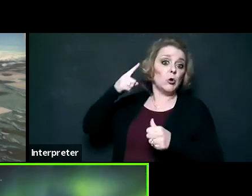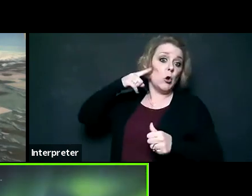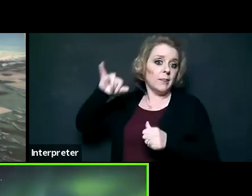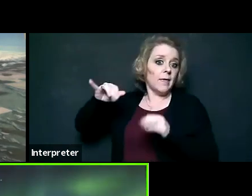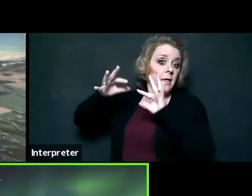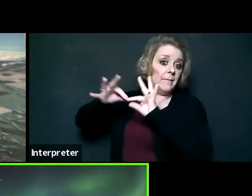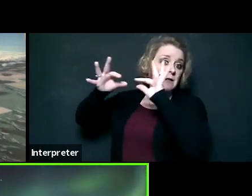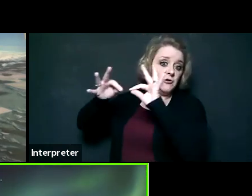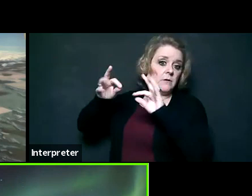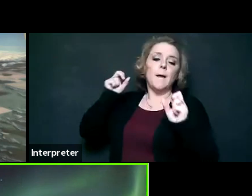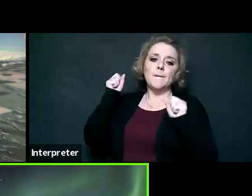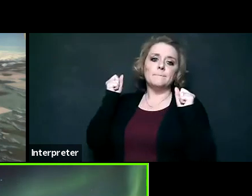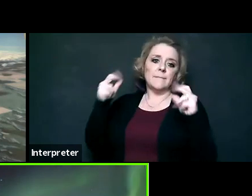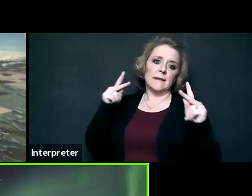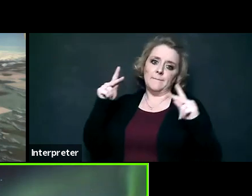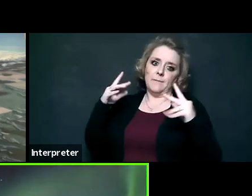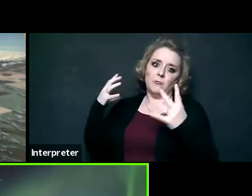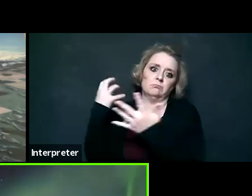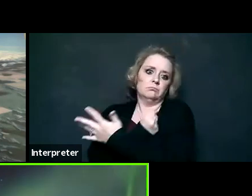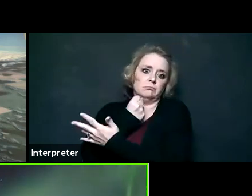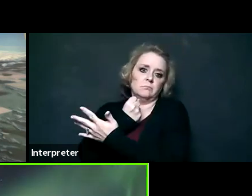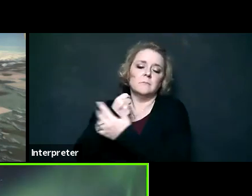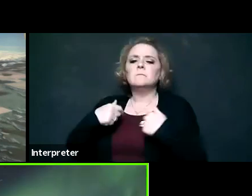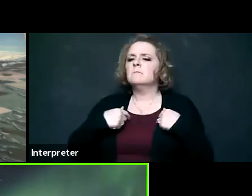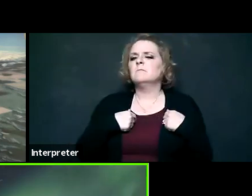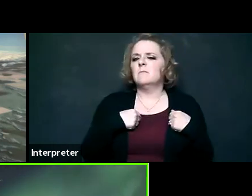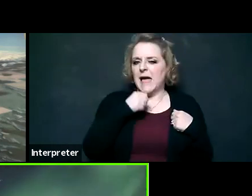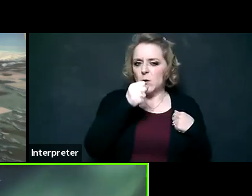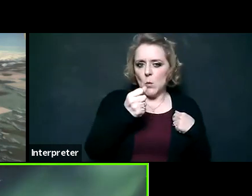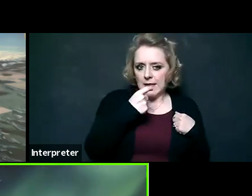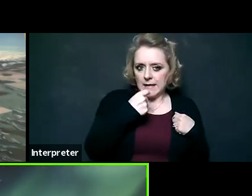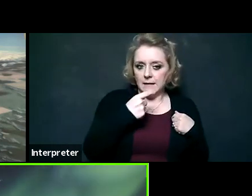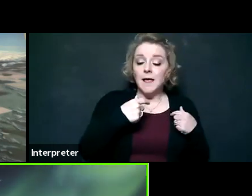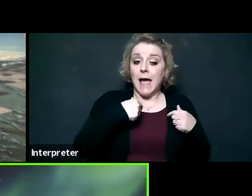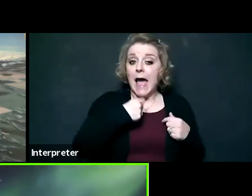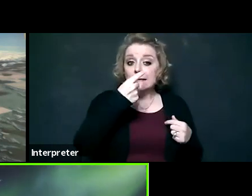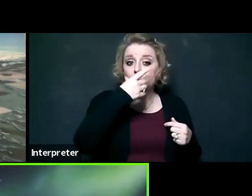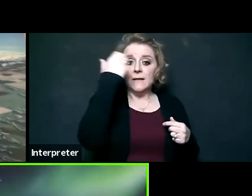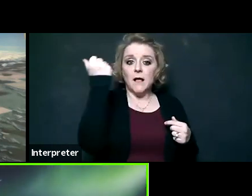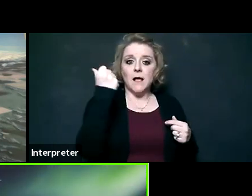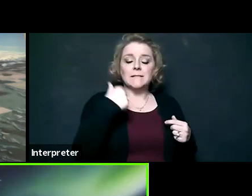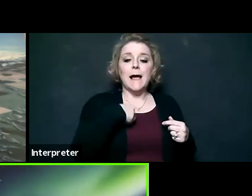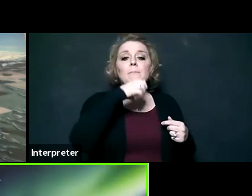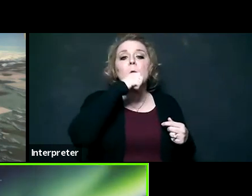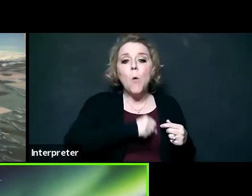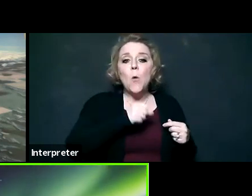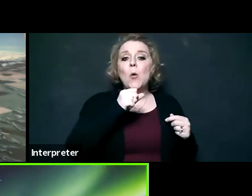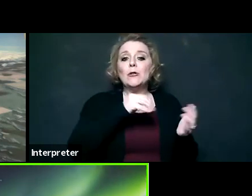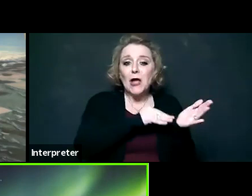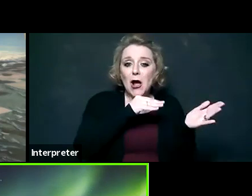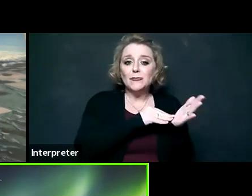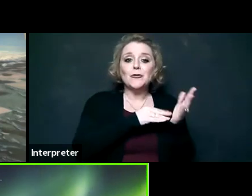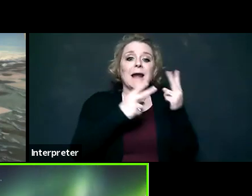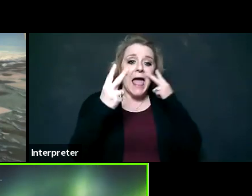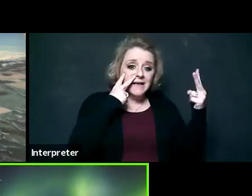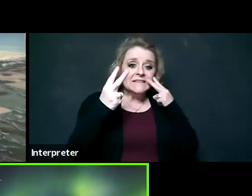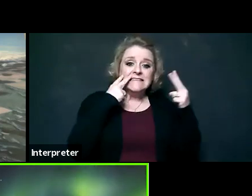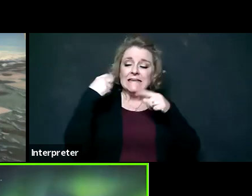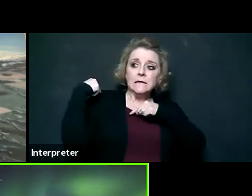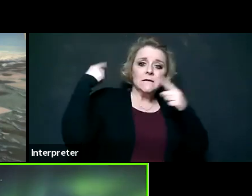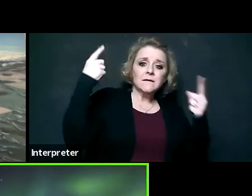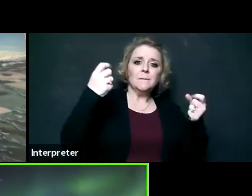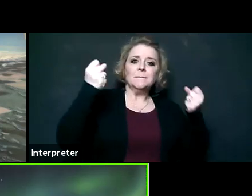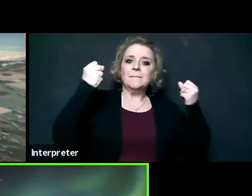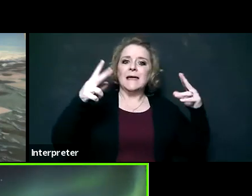that. I do not take it. I take it simply because I'm a gray-haired old doctor who has seen that we have done things from an emotional